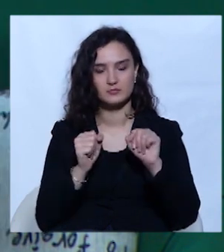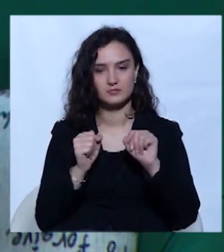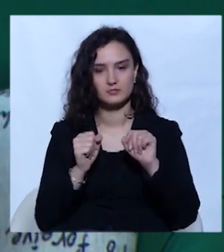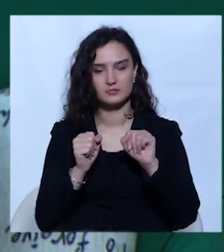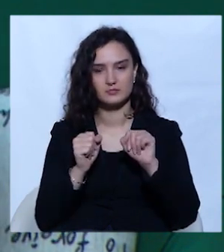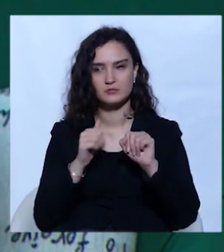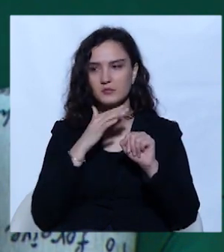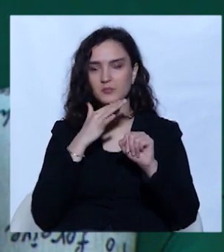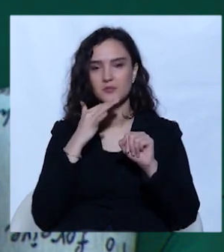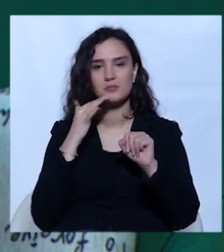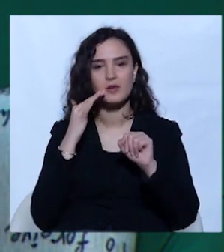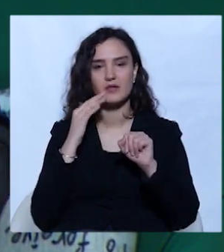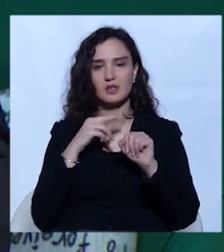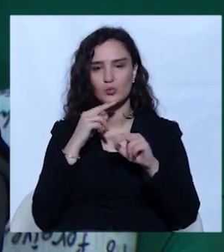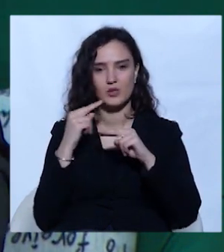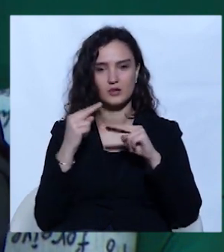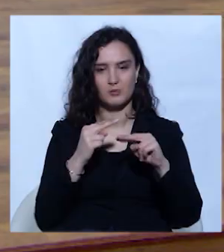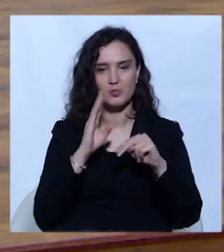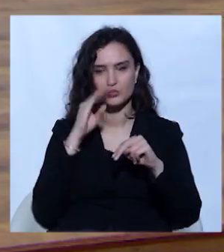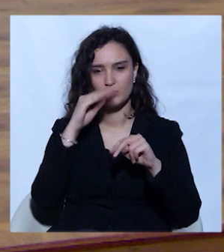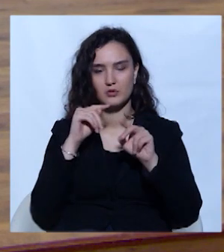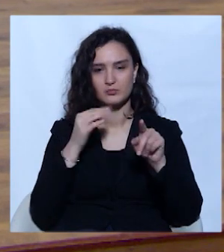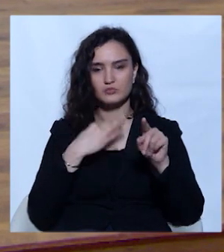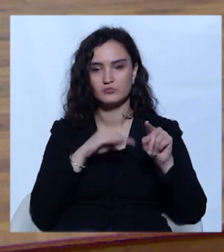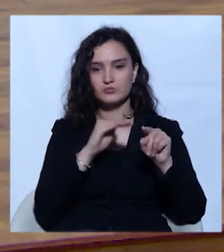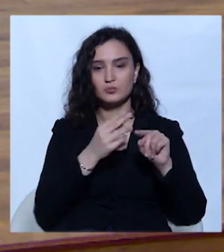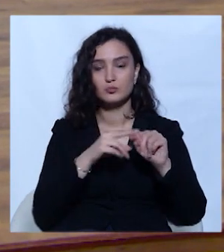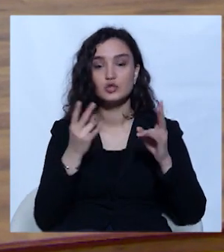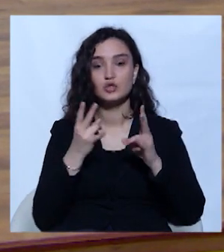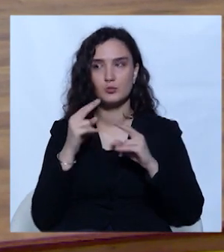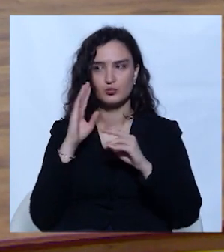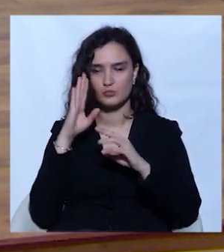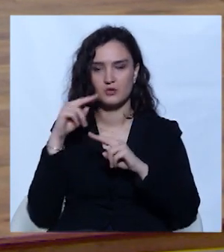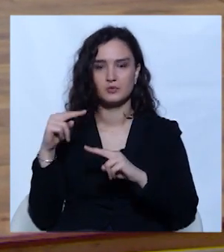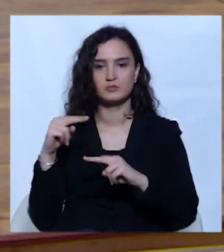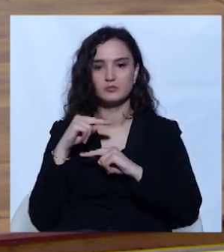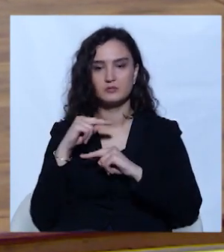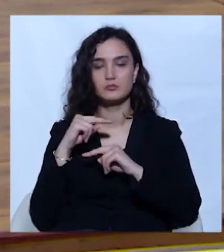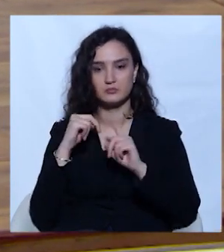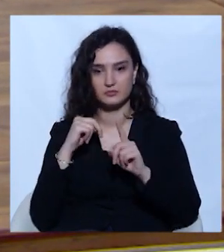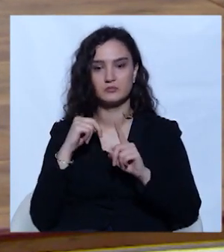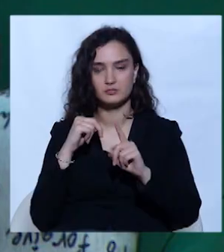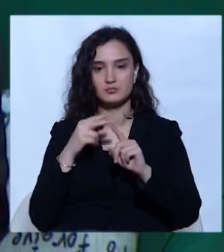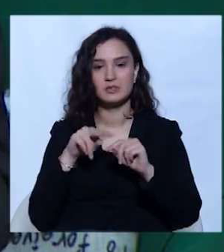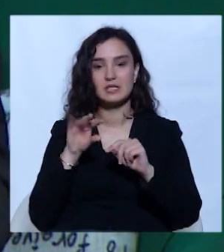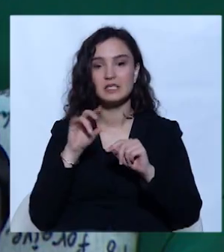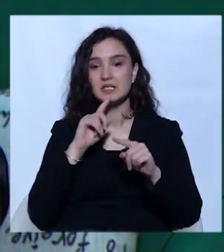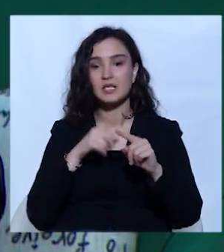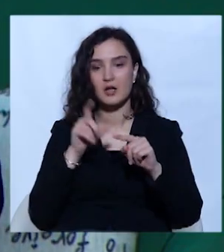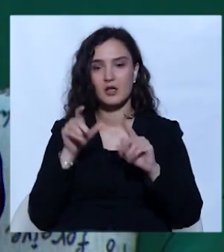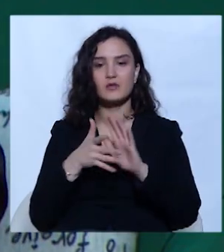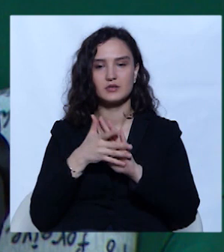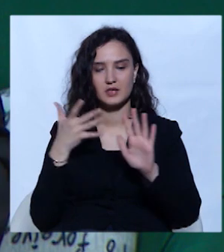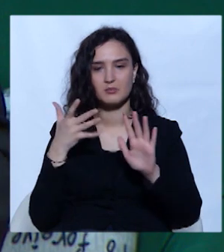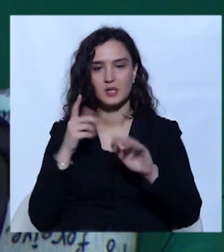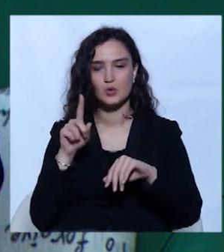least more of their attention to August because he needs it more. And what I respect about Olivia so much is she